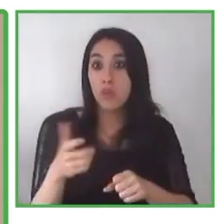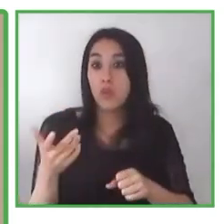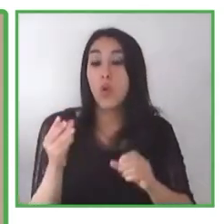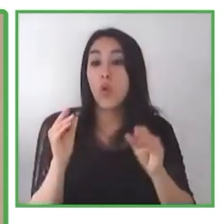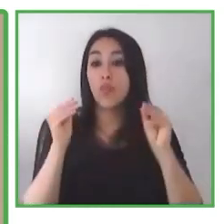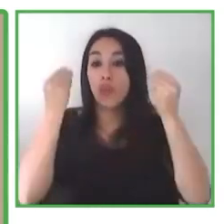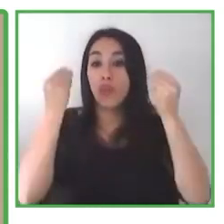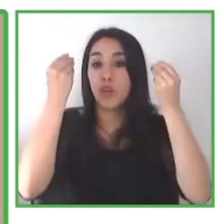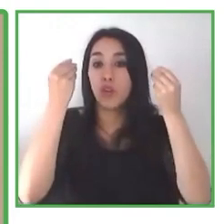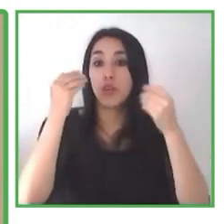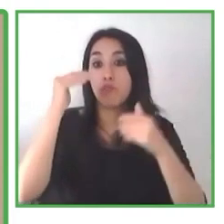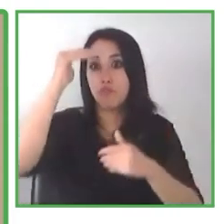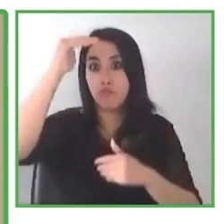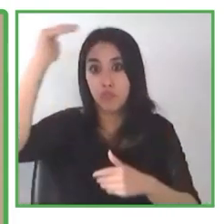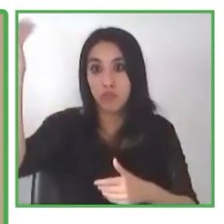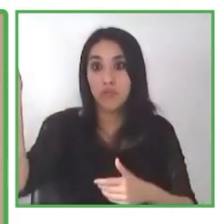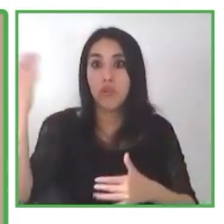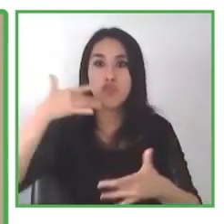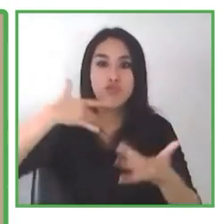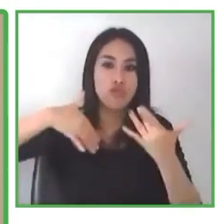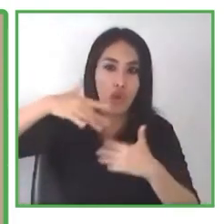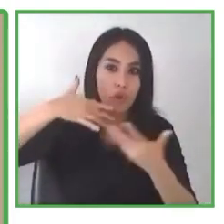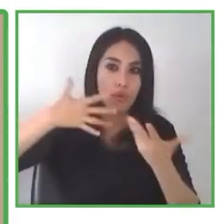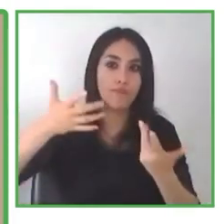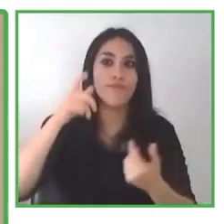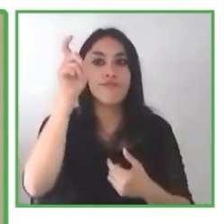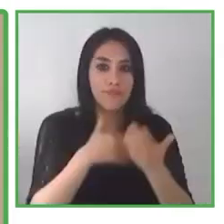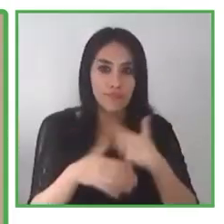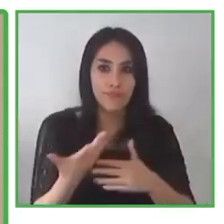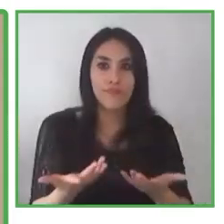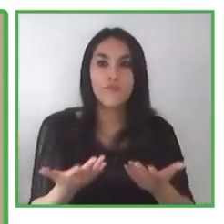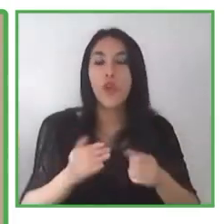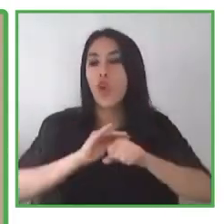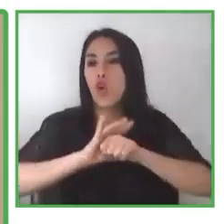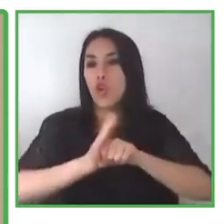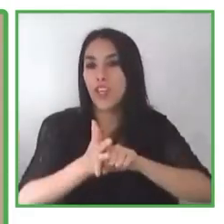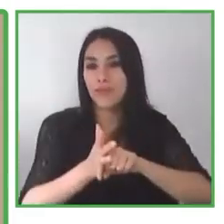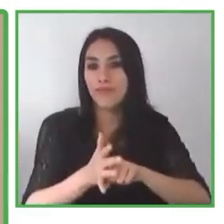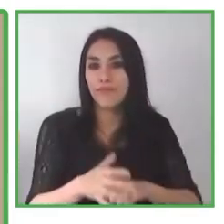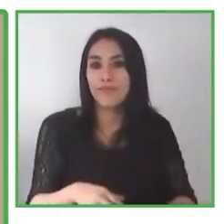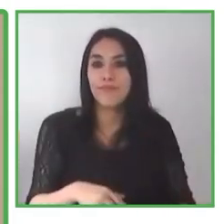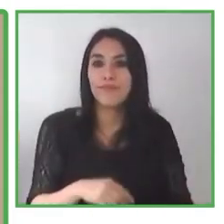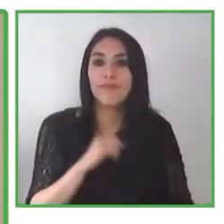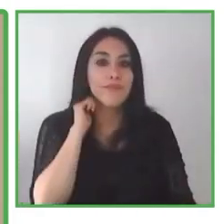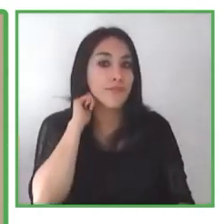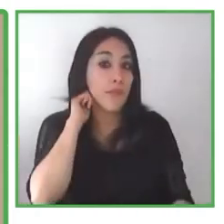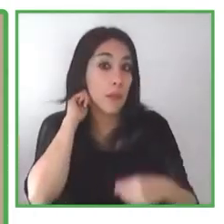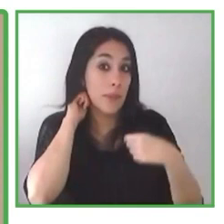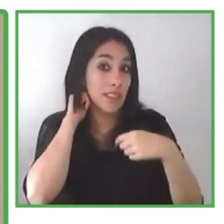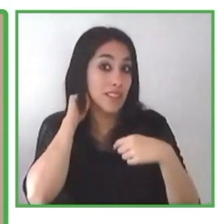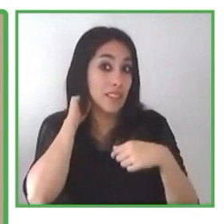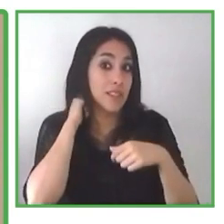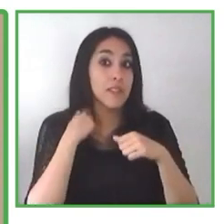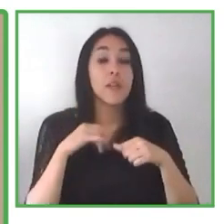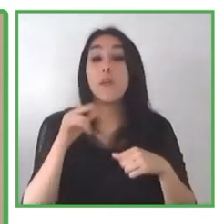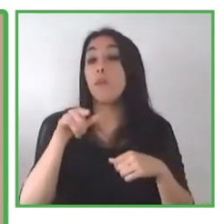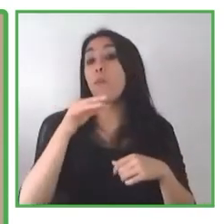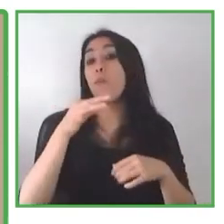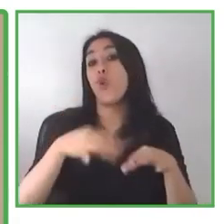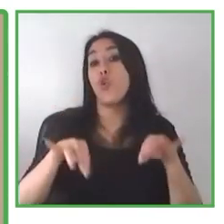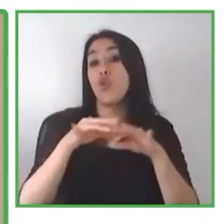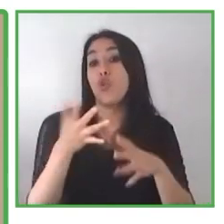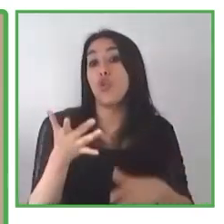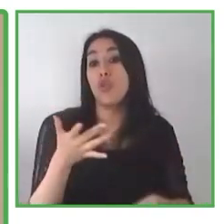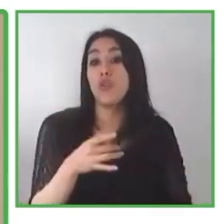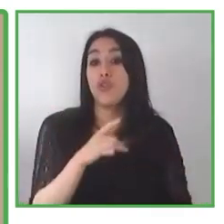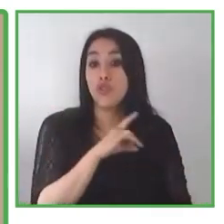context of the pandemic, with the participation of representatives from the government of Argentina, Chile, Ecuador,